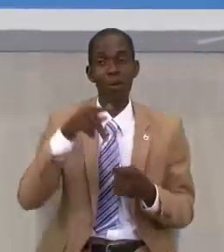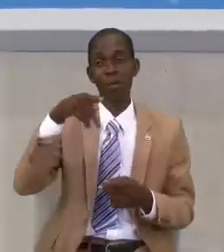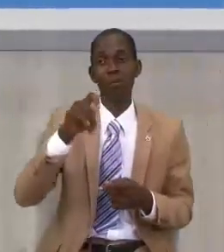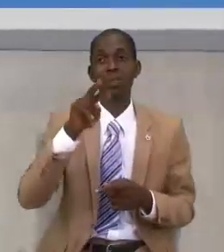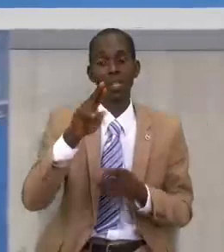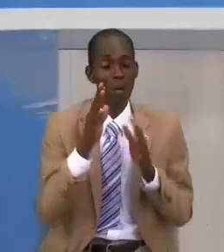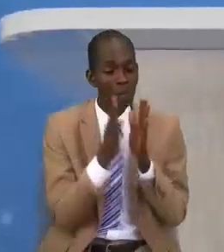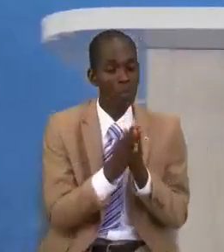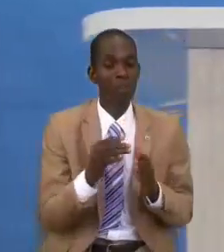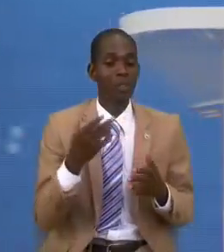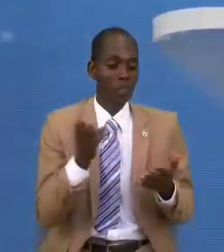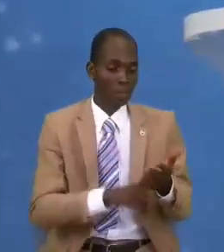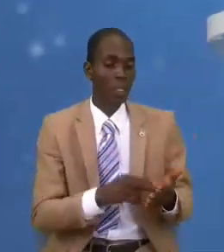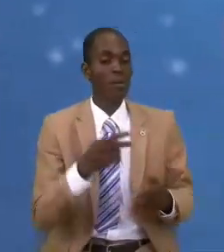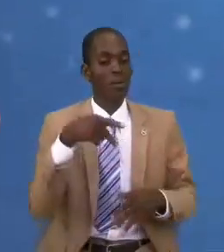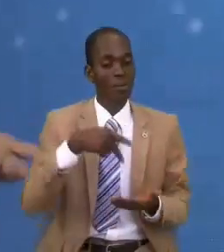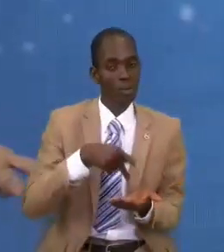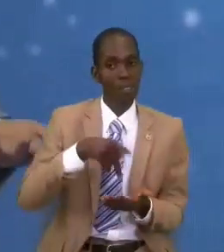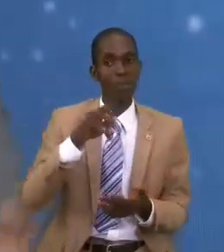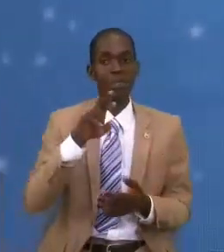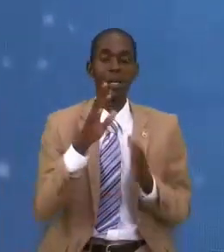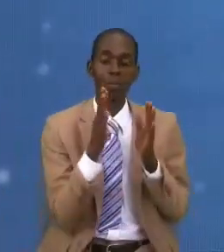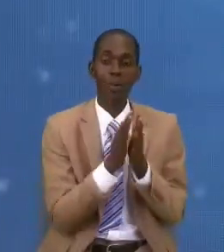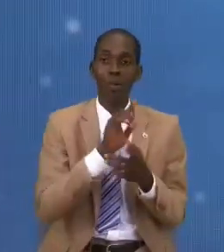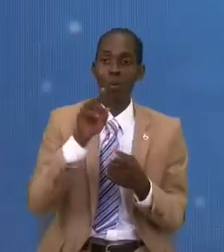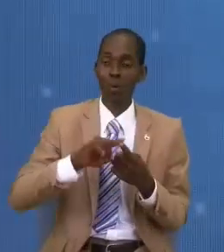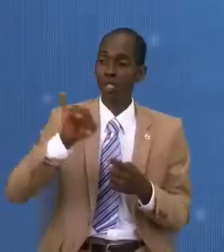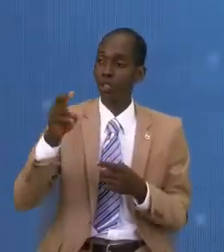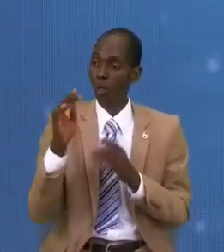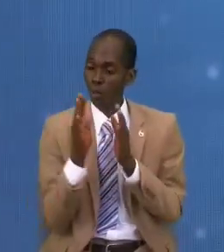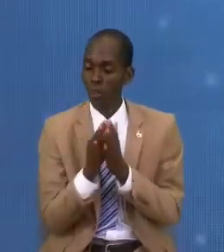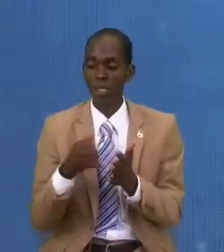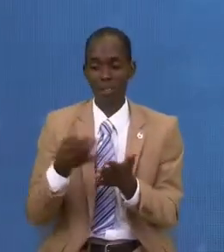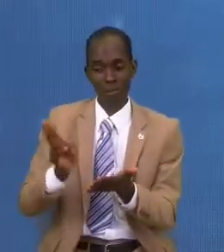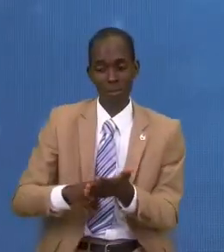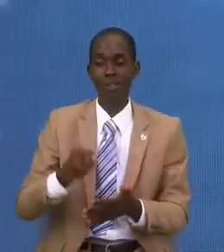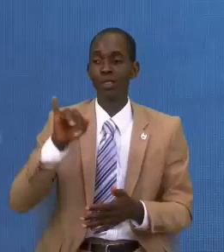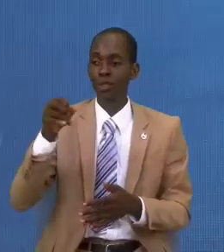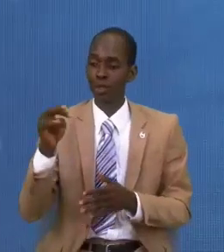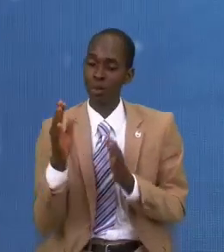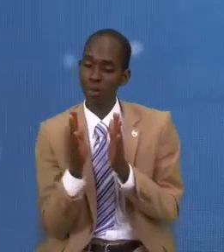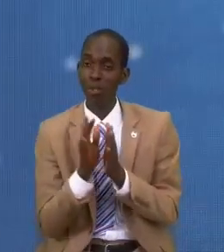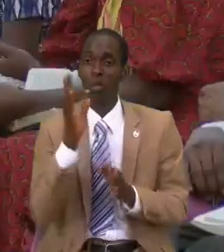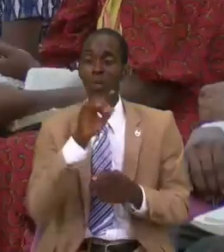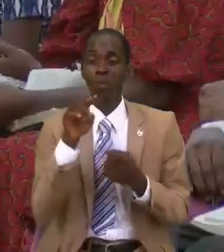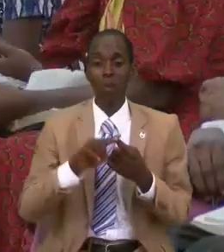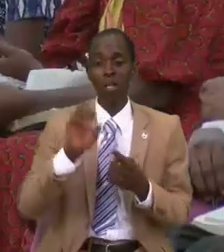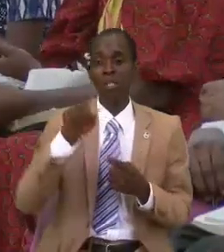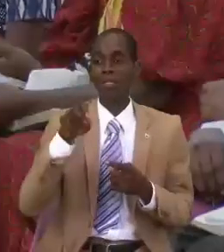Stephen prayed, they said Stephen prayed. When Philip prayed, they said Philip prayed. I, William, prayed.